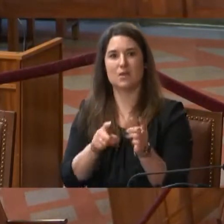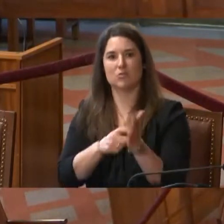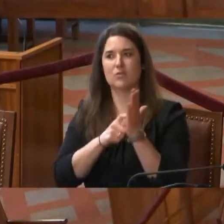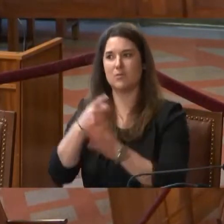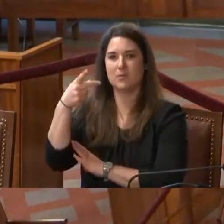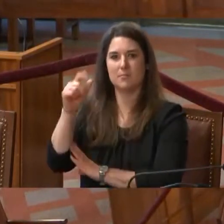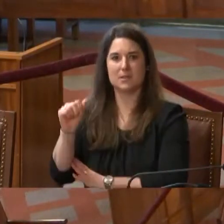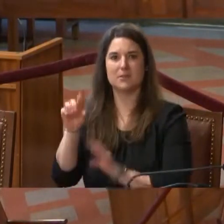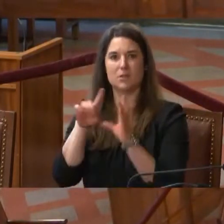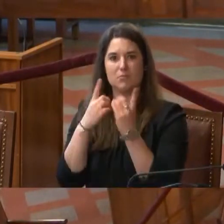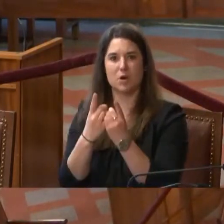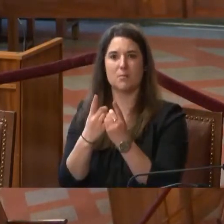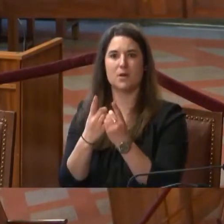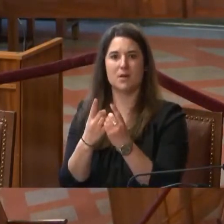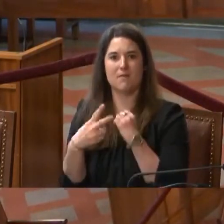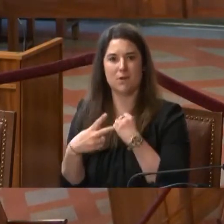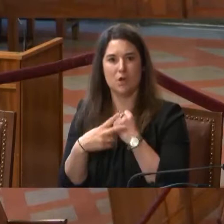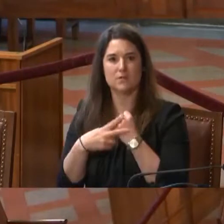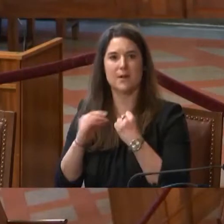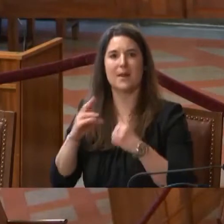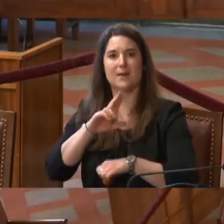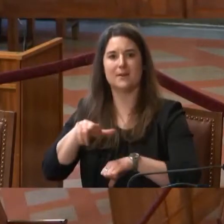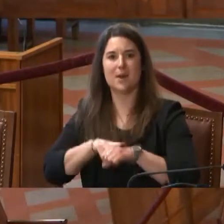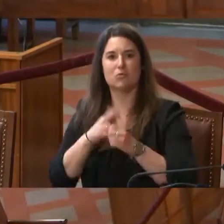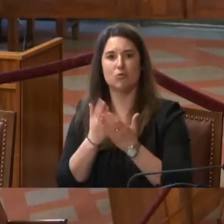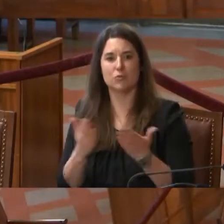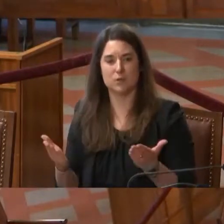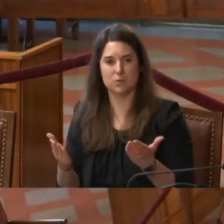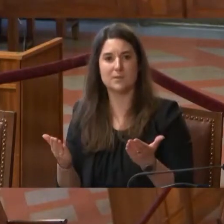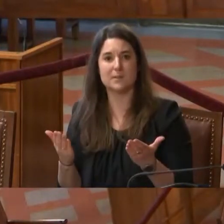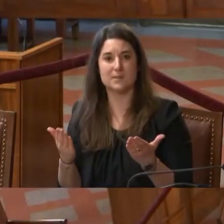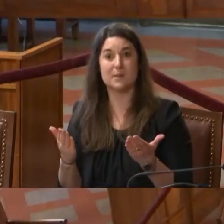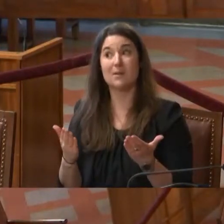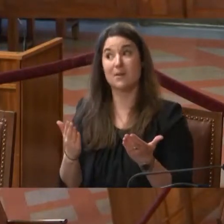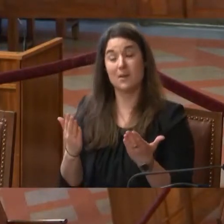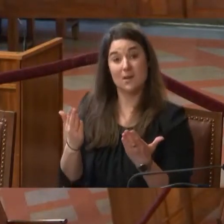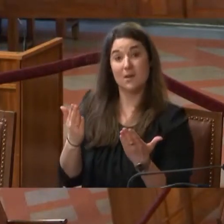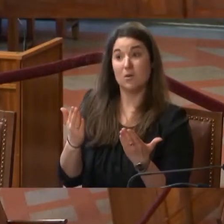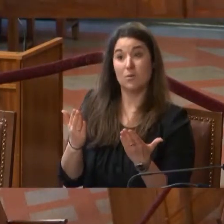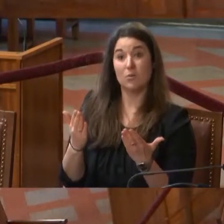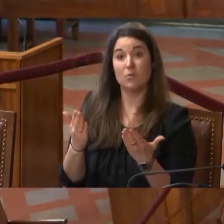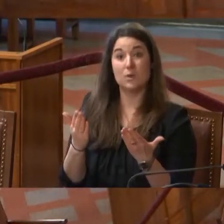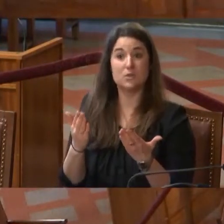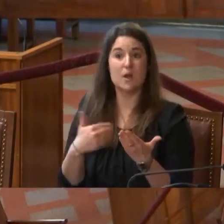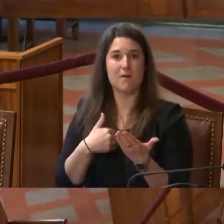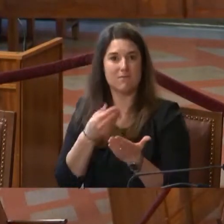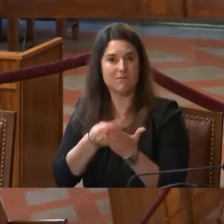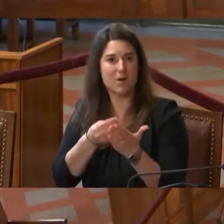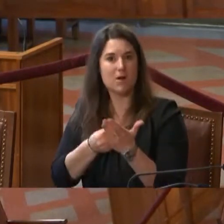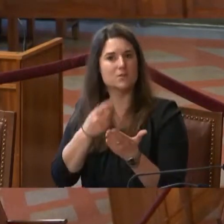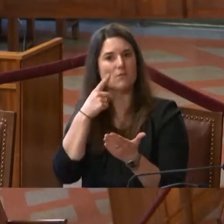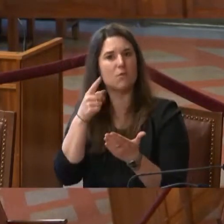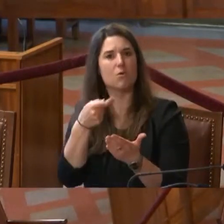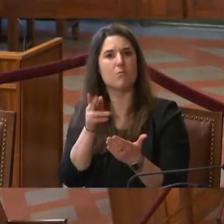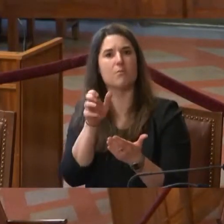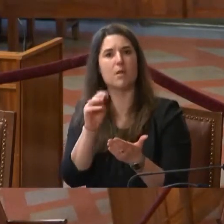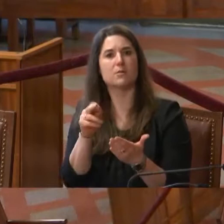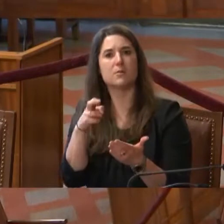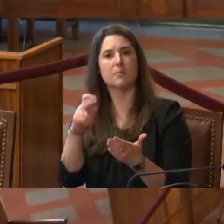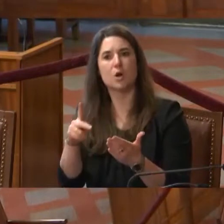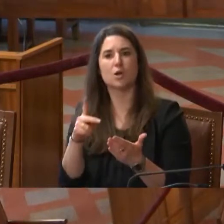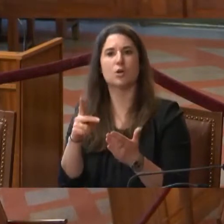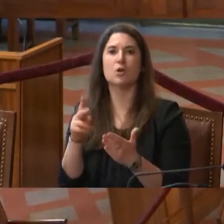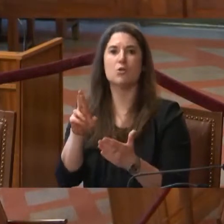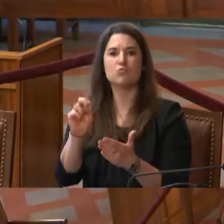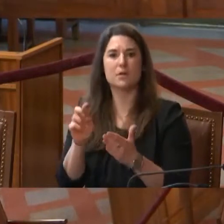the Pennsylvania Department of Conservation and Natural Resources, which provided funds for the Paulson Park and Reitman Park